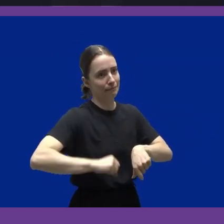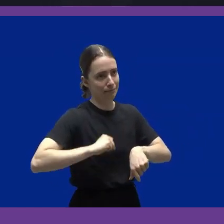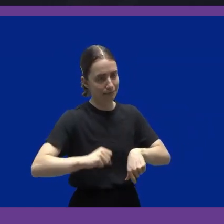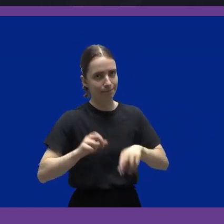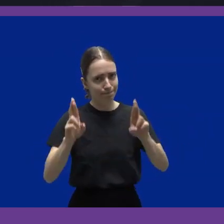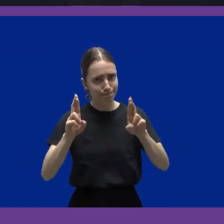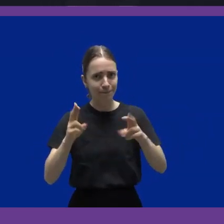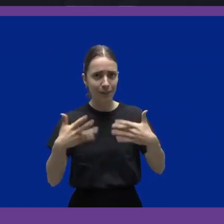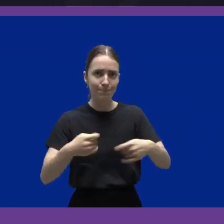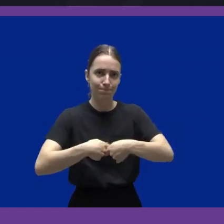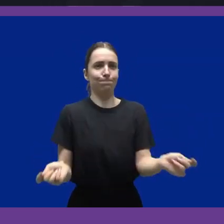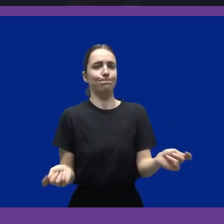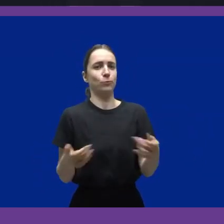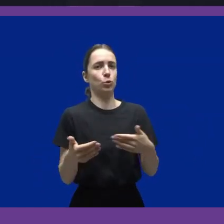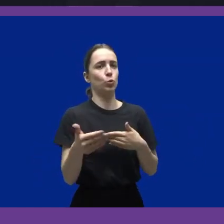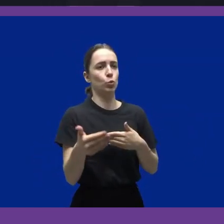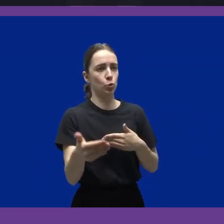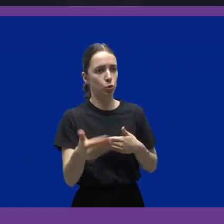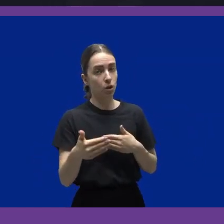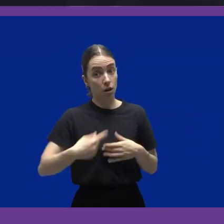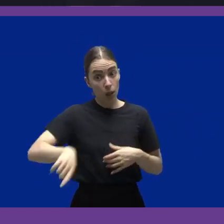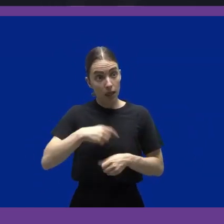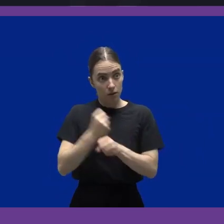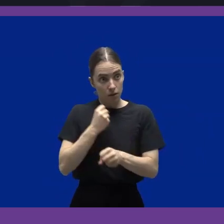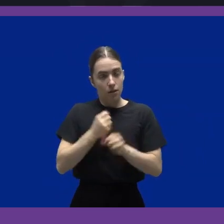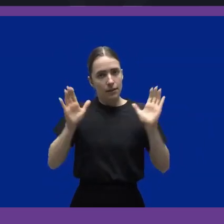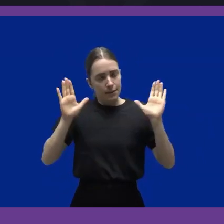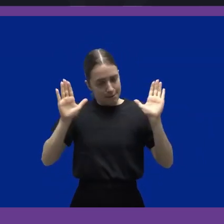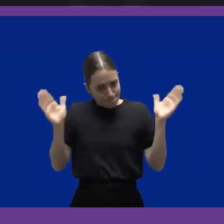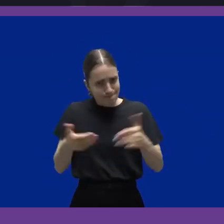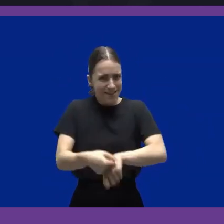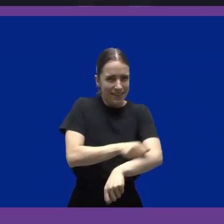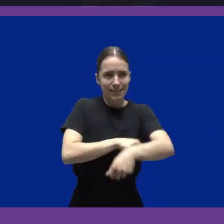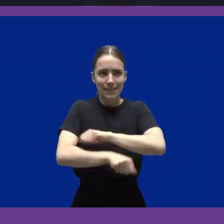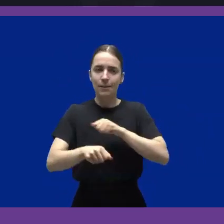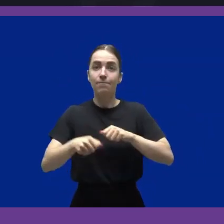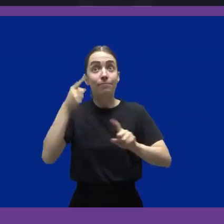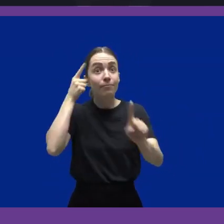are working, trying to make that possible. But as I said, it is